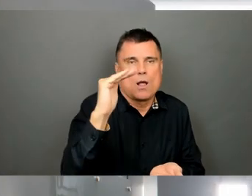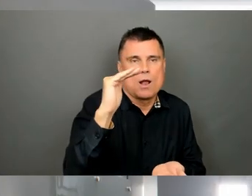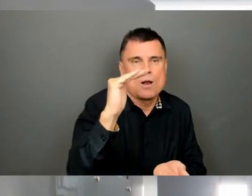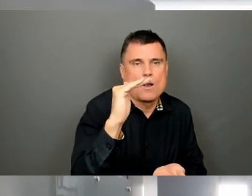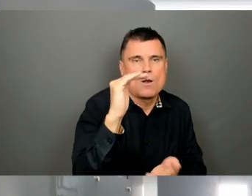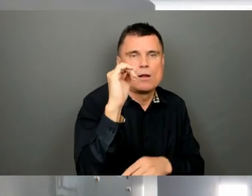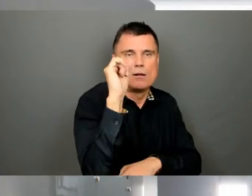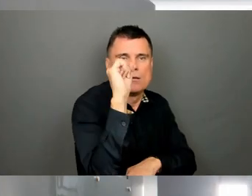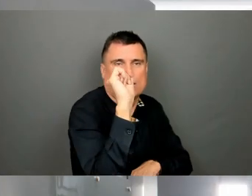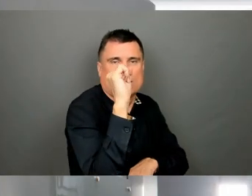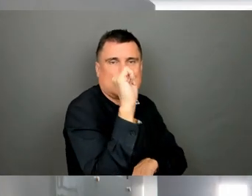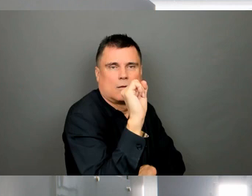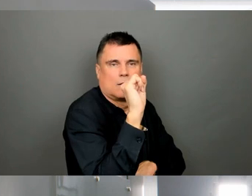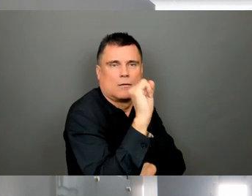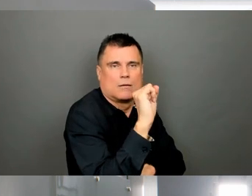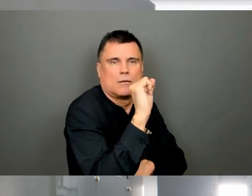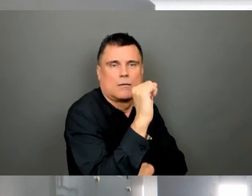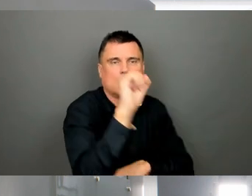Getting lower.